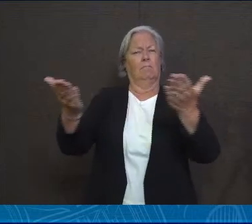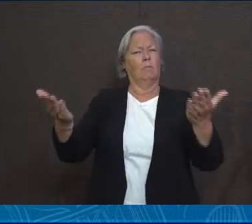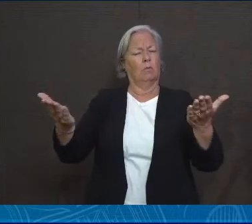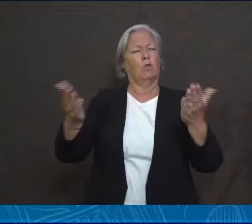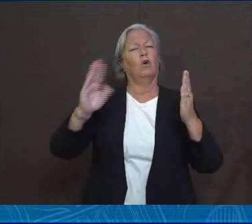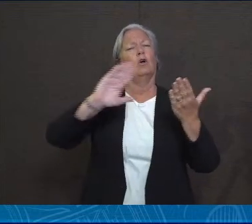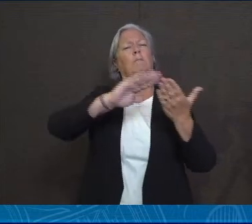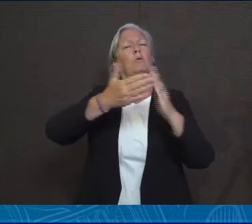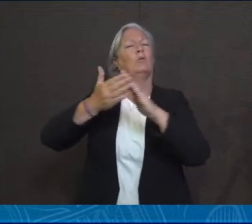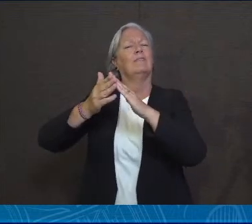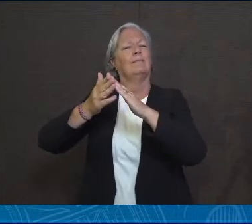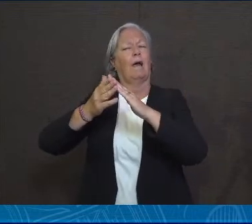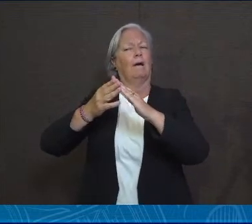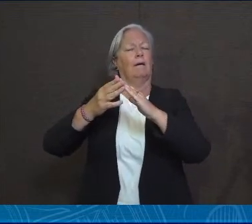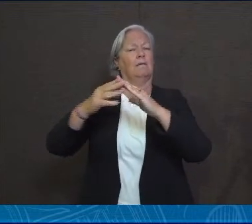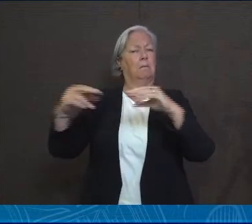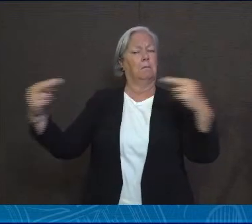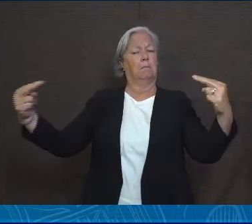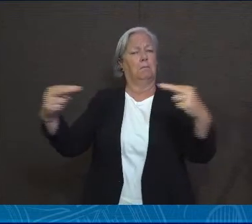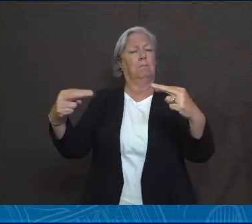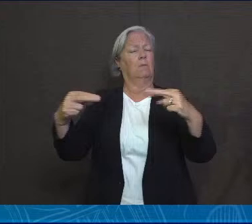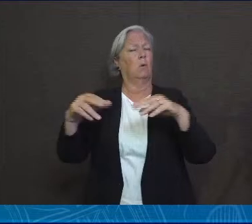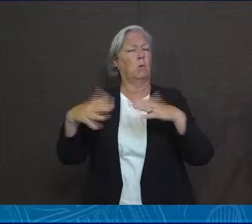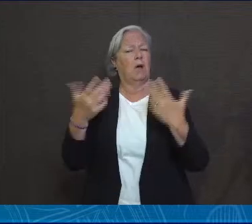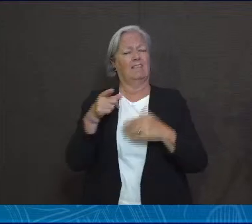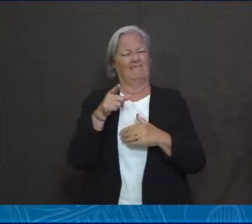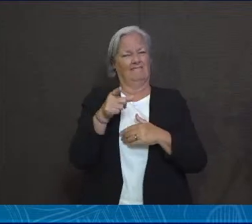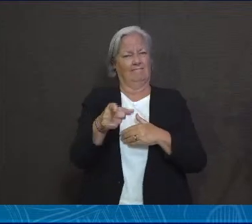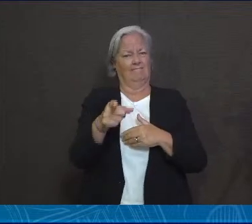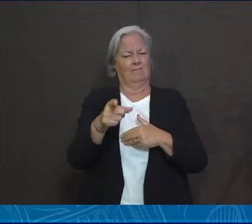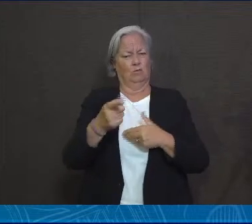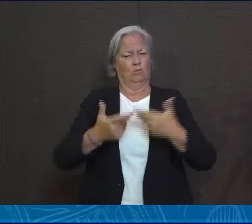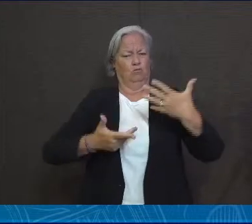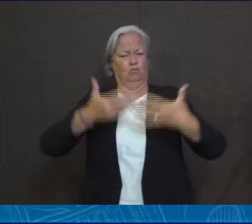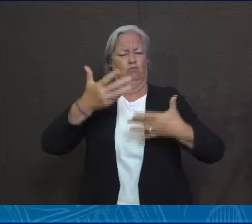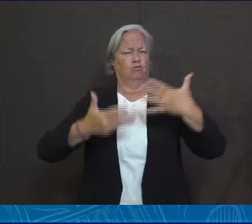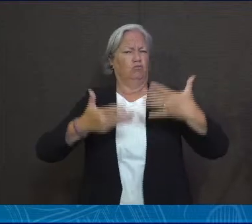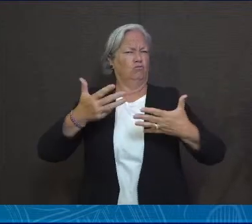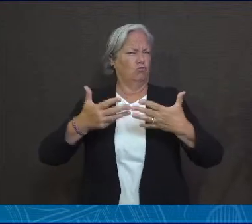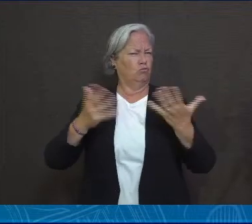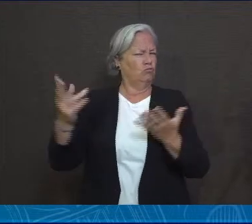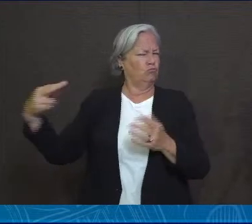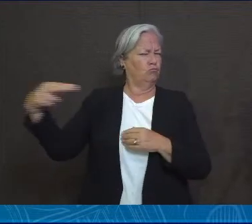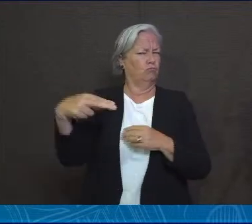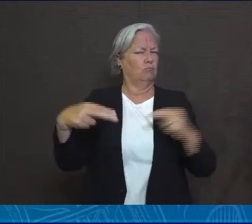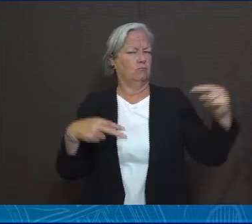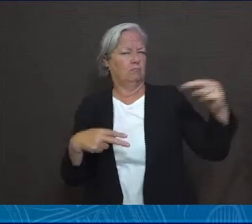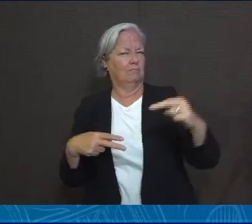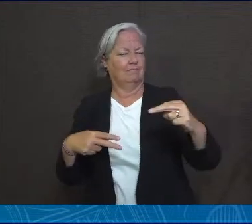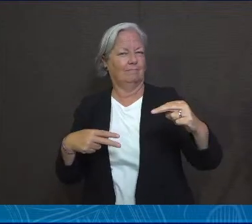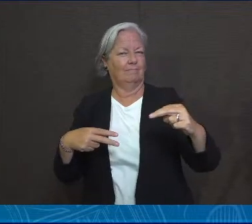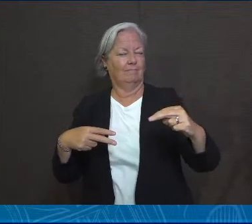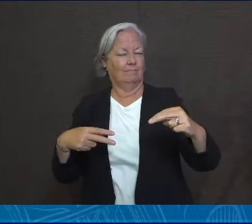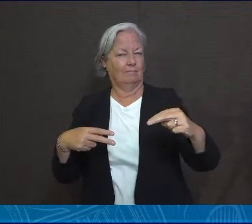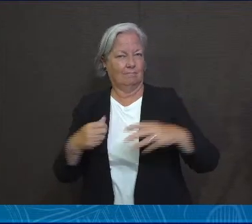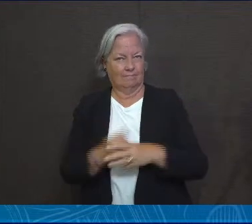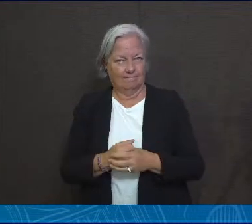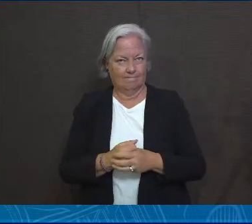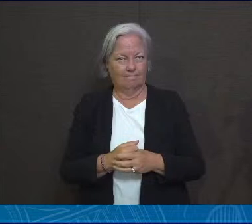importance of such data, events data, and how these